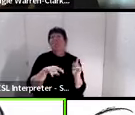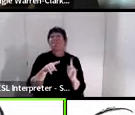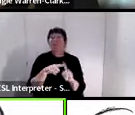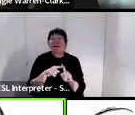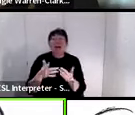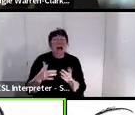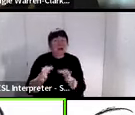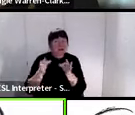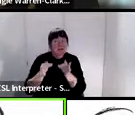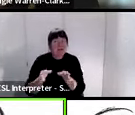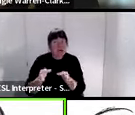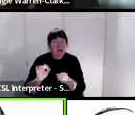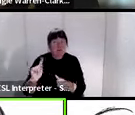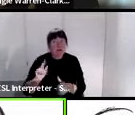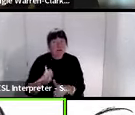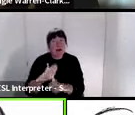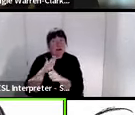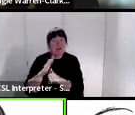You go, Rebekah.